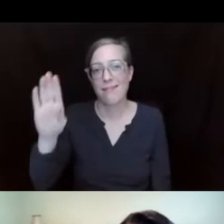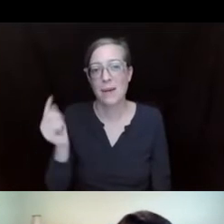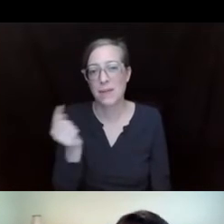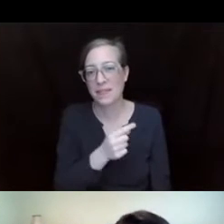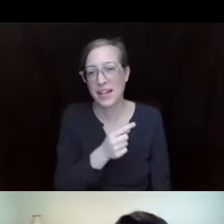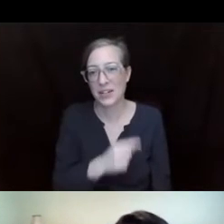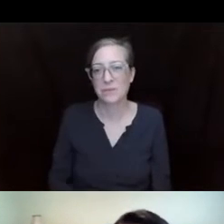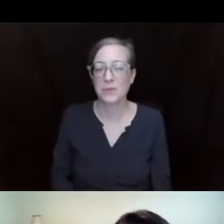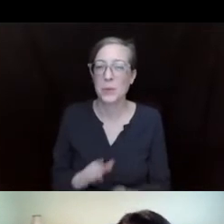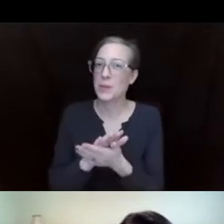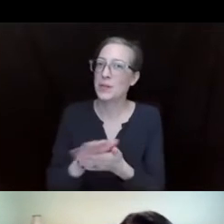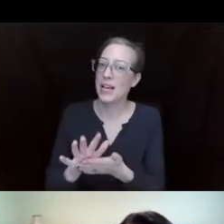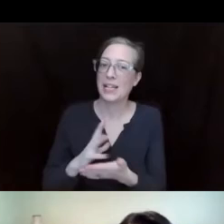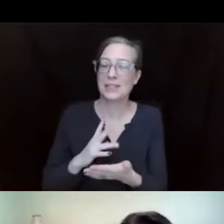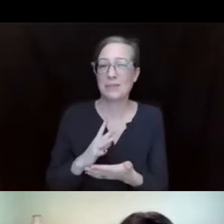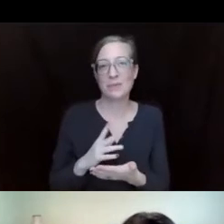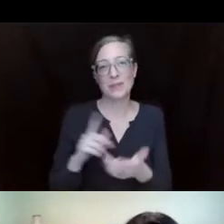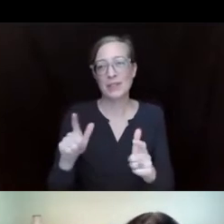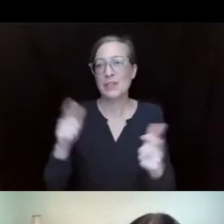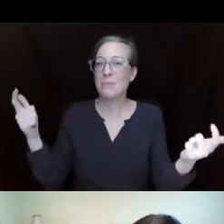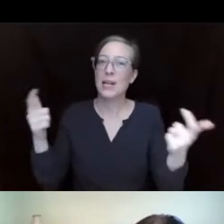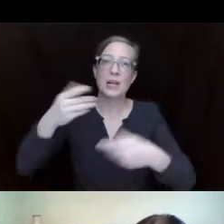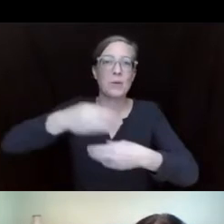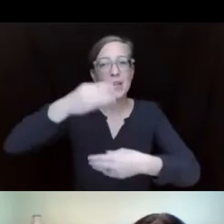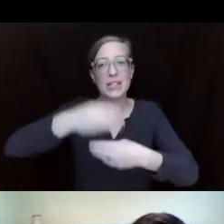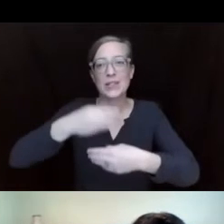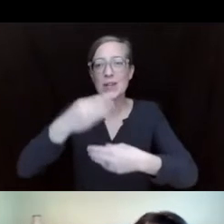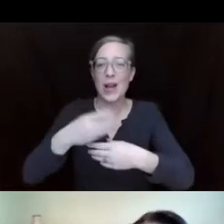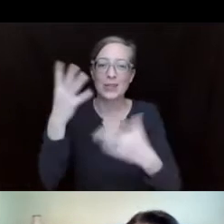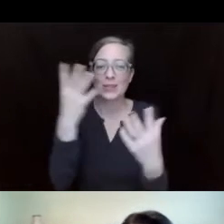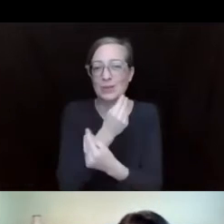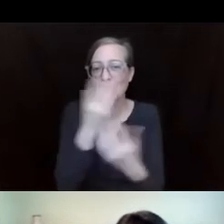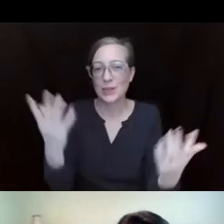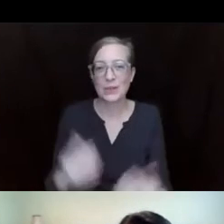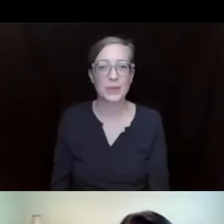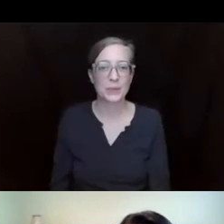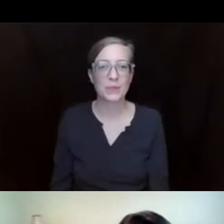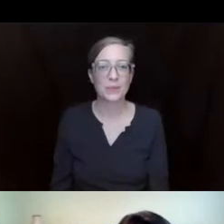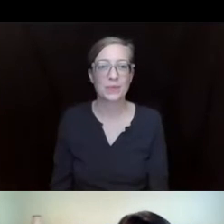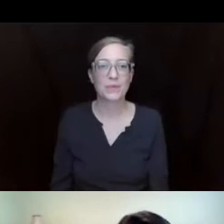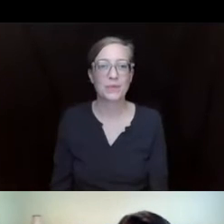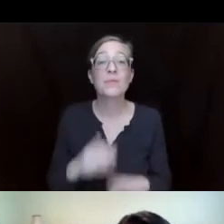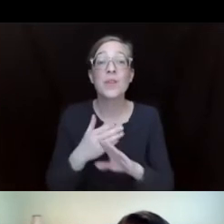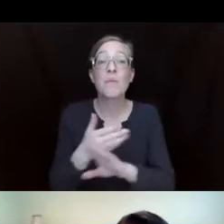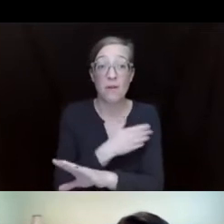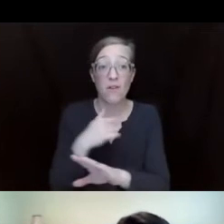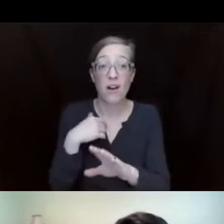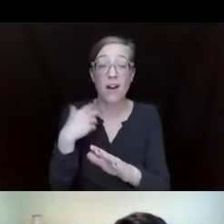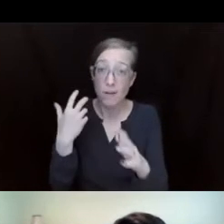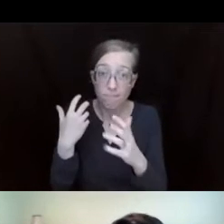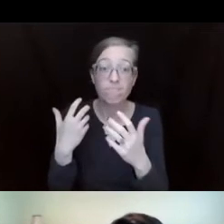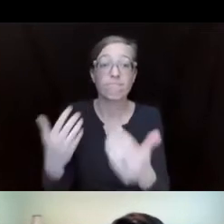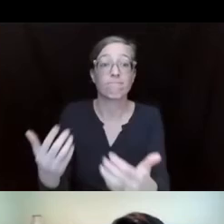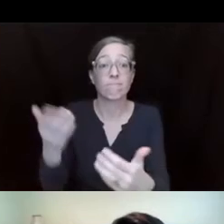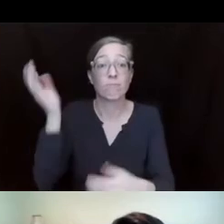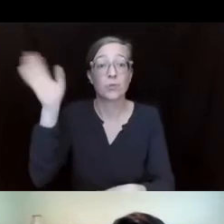nice laboratory with big windows. It's a pleasure to work there. Okay. So before I get started, I wanted to say thank you to